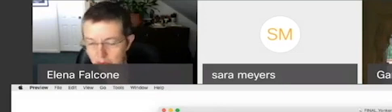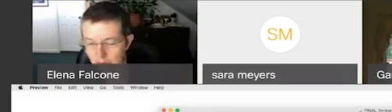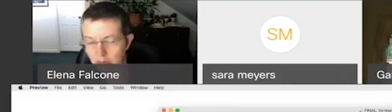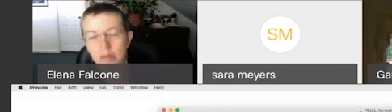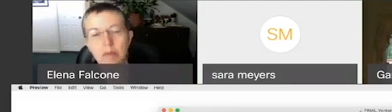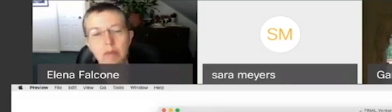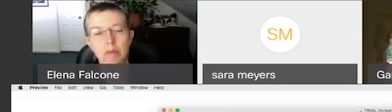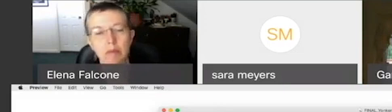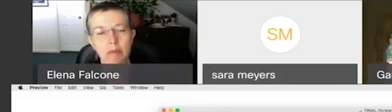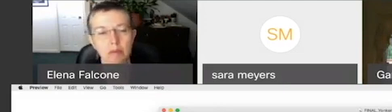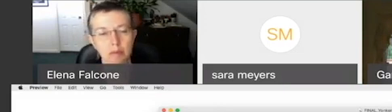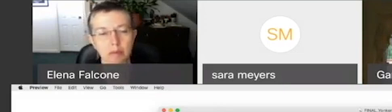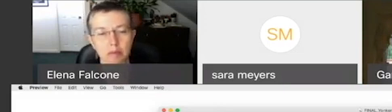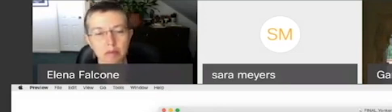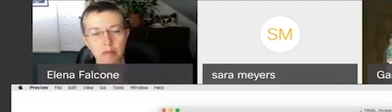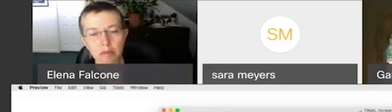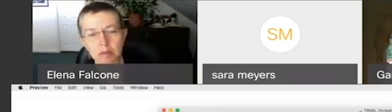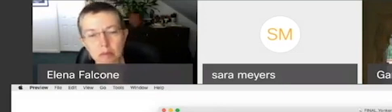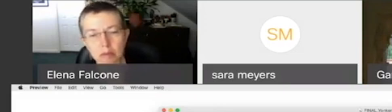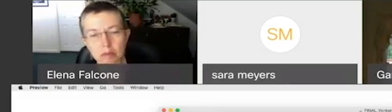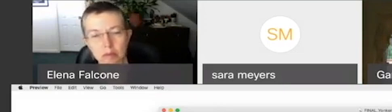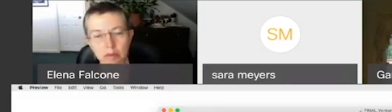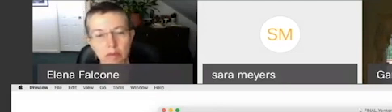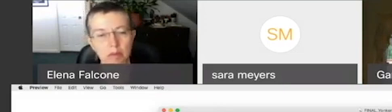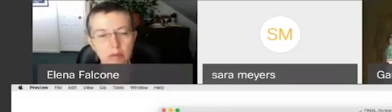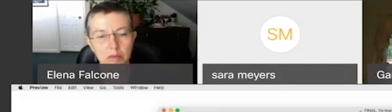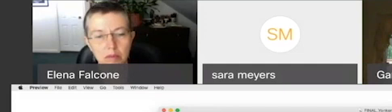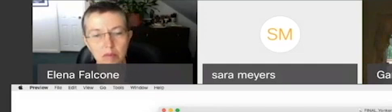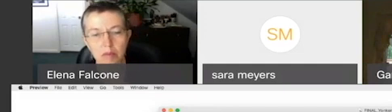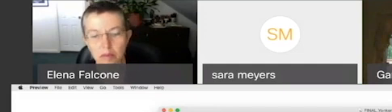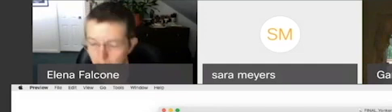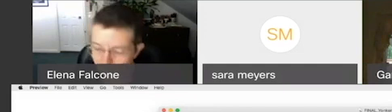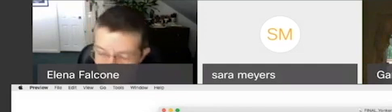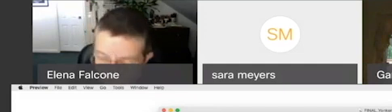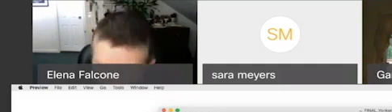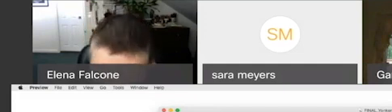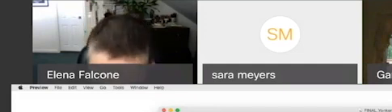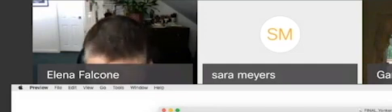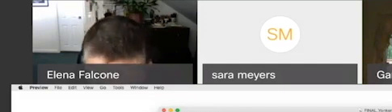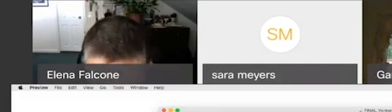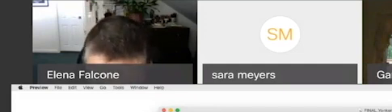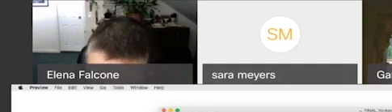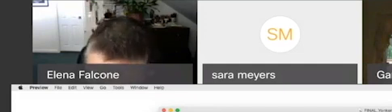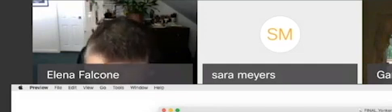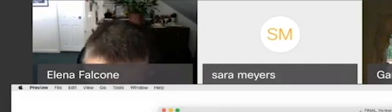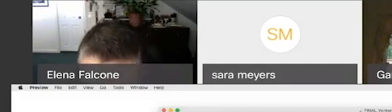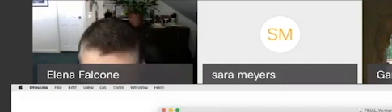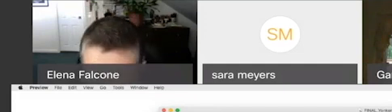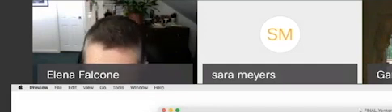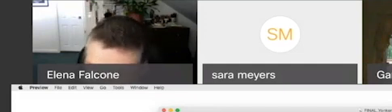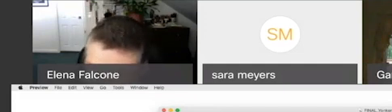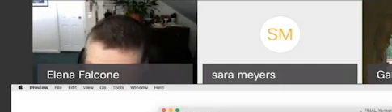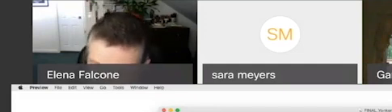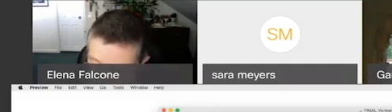public transportation. So the home care and the consumer directed program, these cases are now going to be